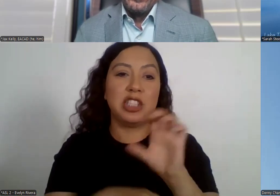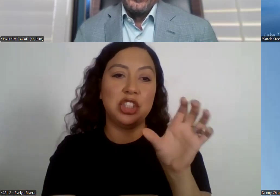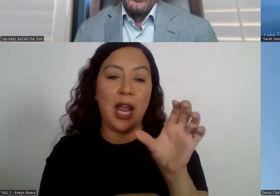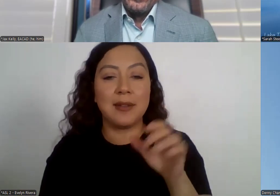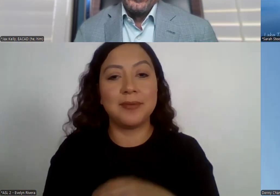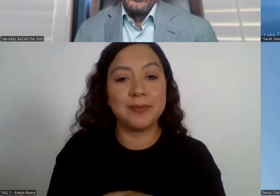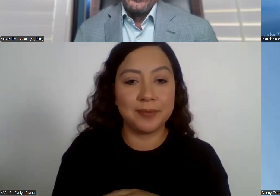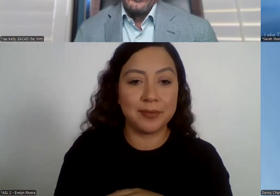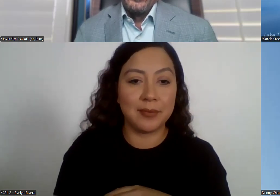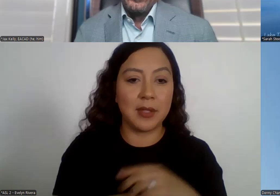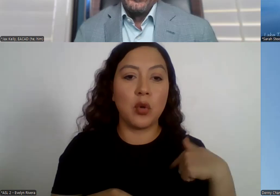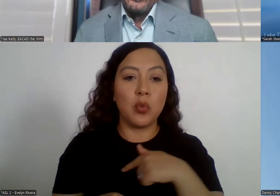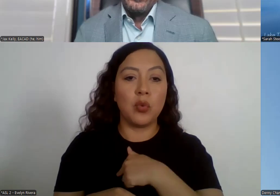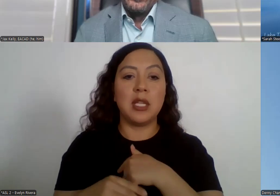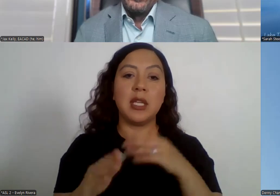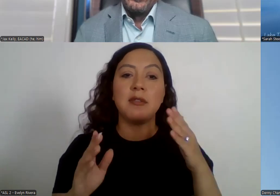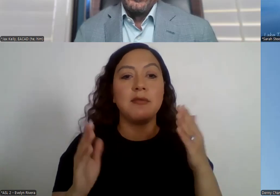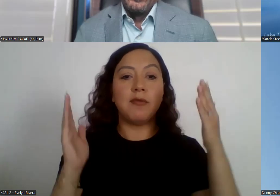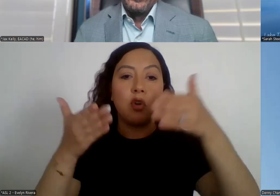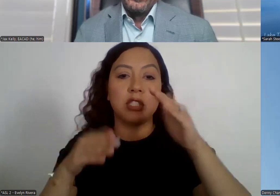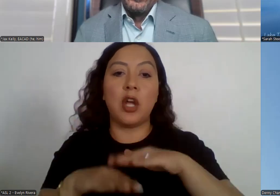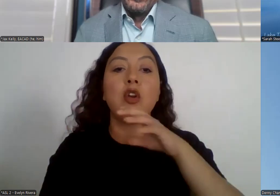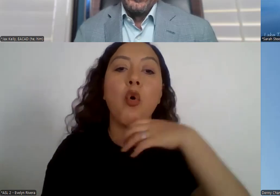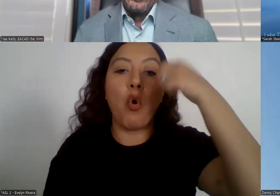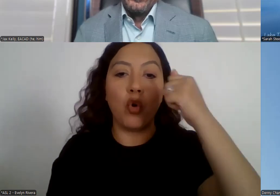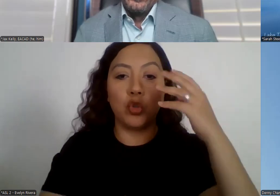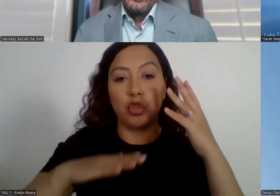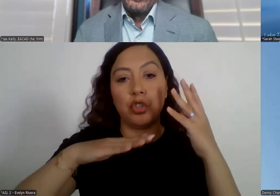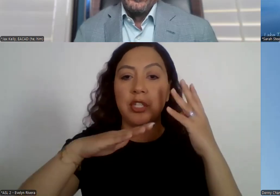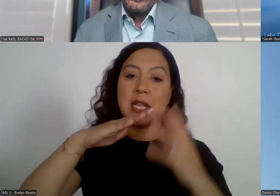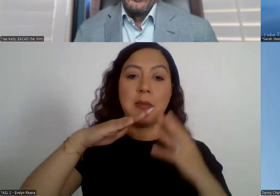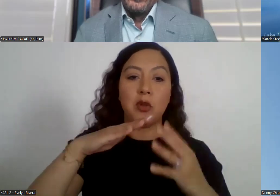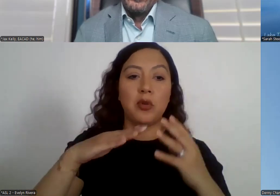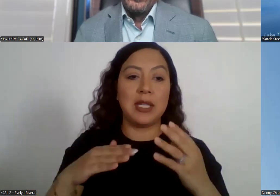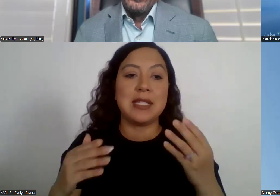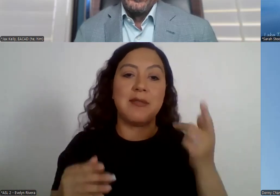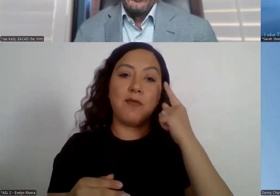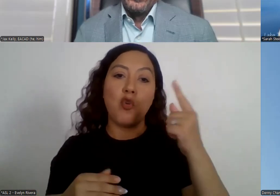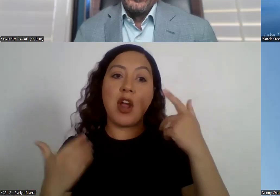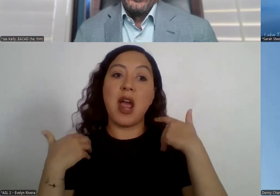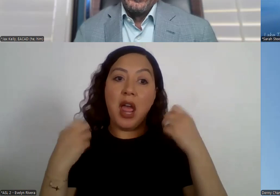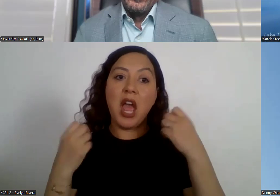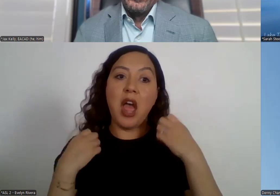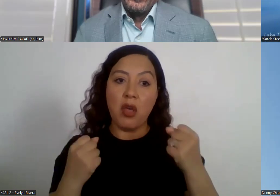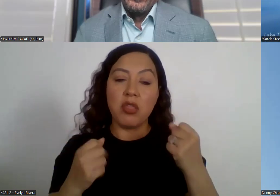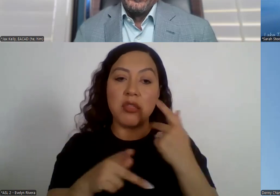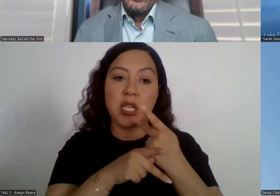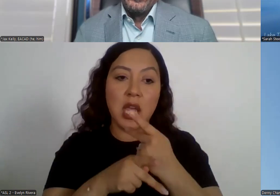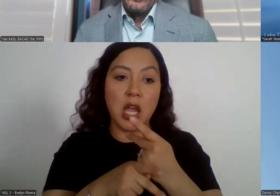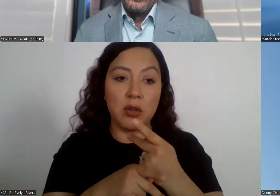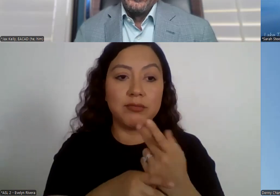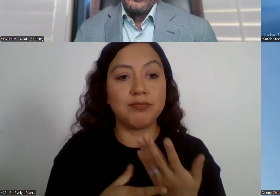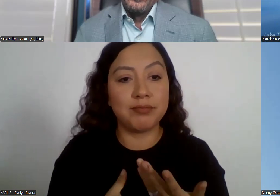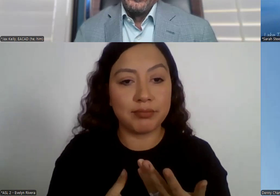in the healthcare space. Obviously, there were a bunch that were passed as a result of HR1. And unfortunately, in Governor Newsom's